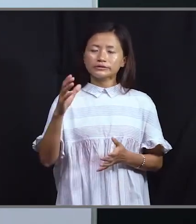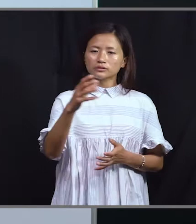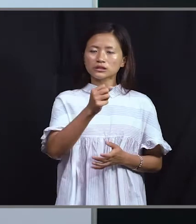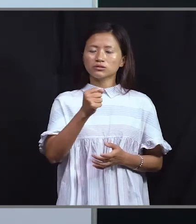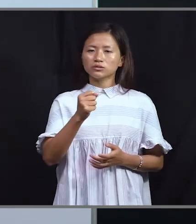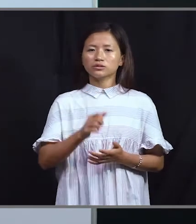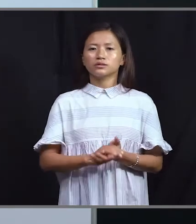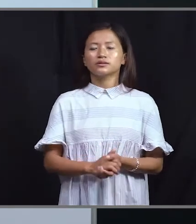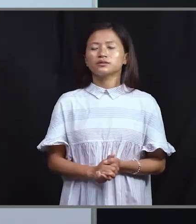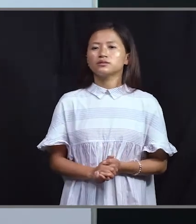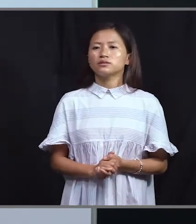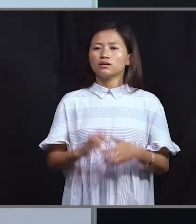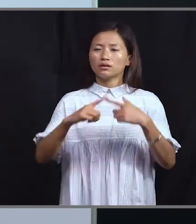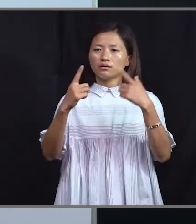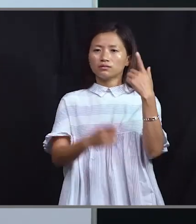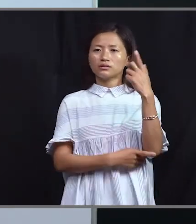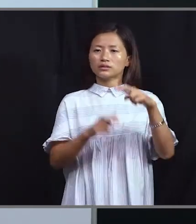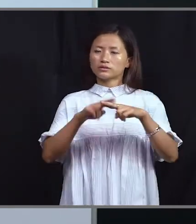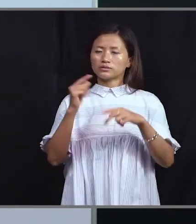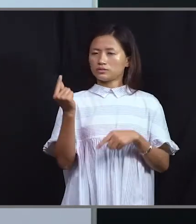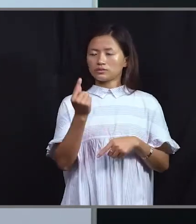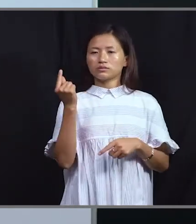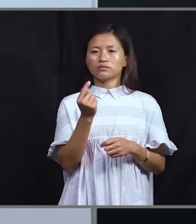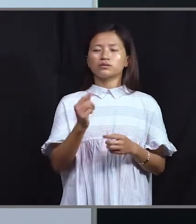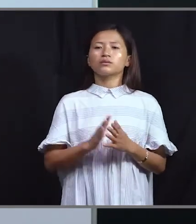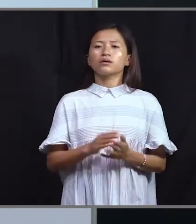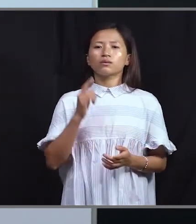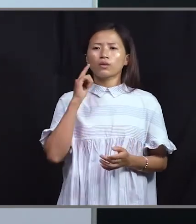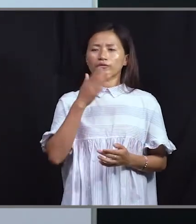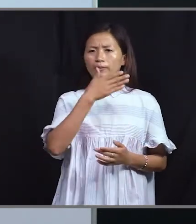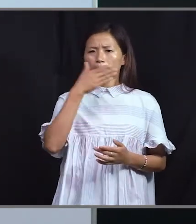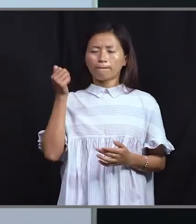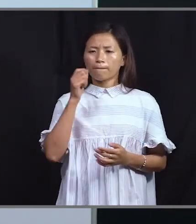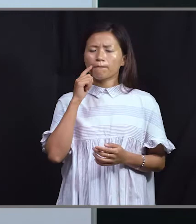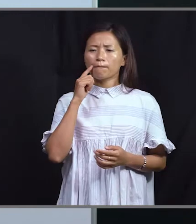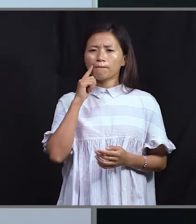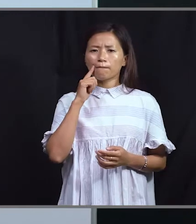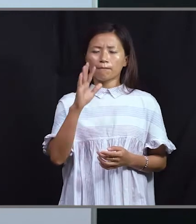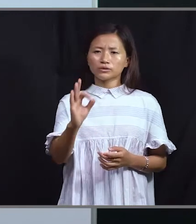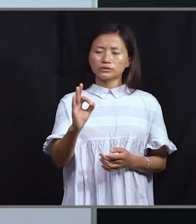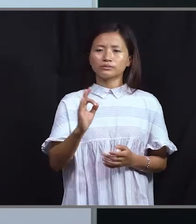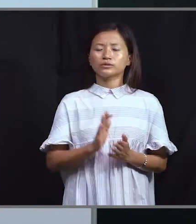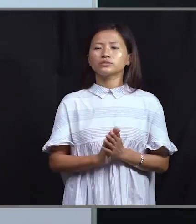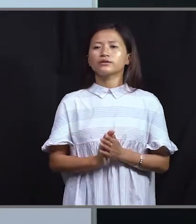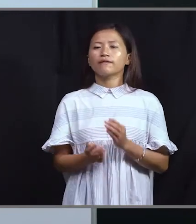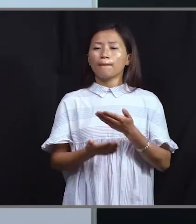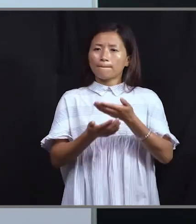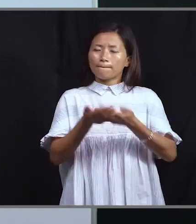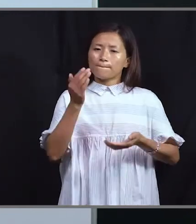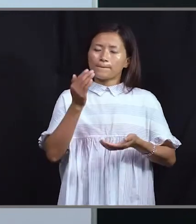Controlling. This is the last function, but one of the most important function of management. You got it, isn't it? This